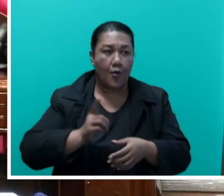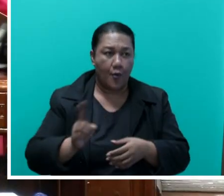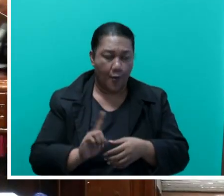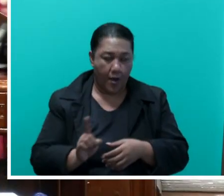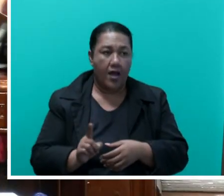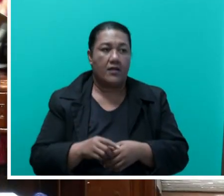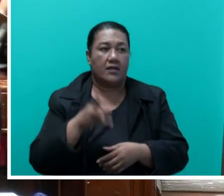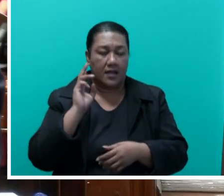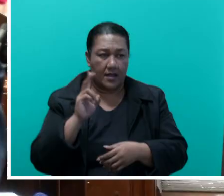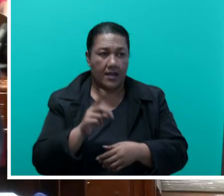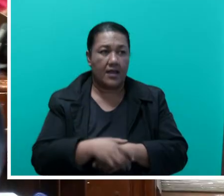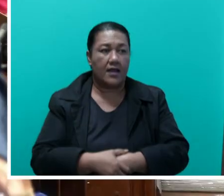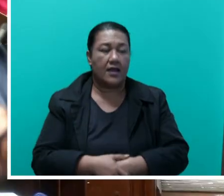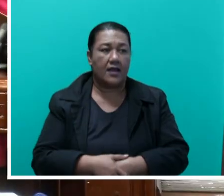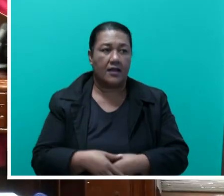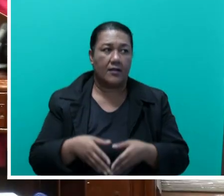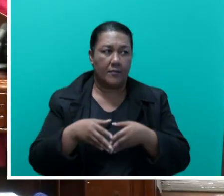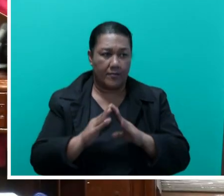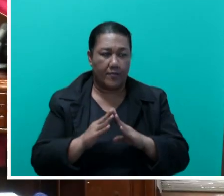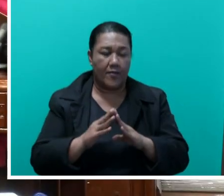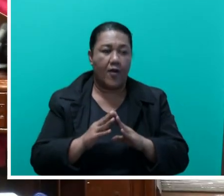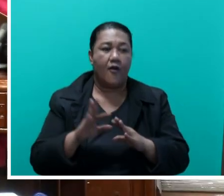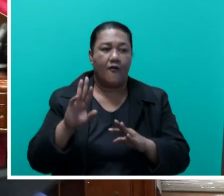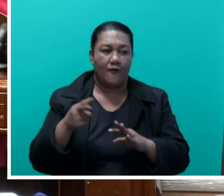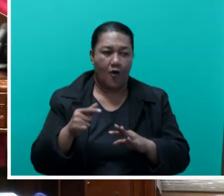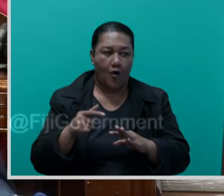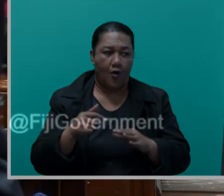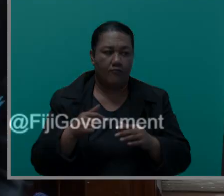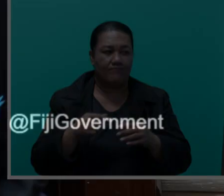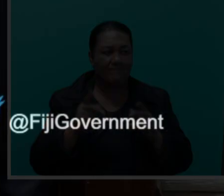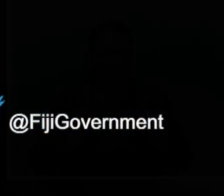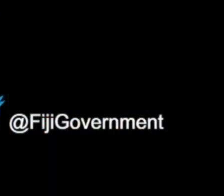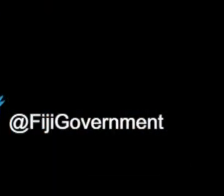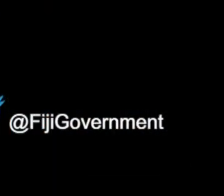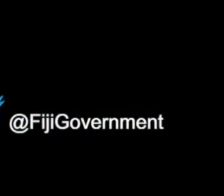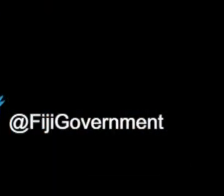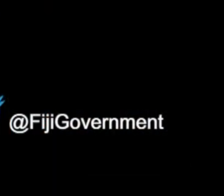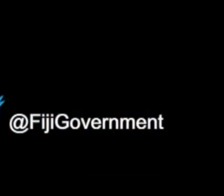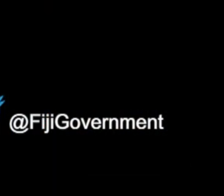Business House Committee. Thank you, Mr. Speaker, sir. Thank you.